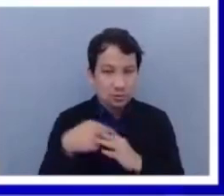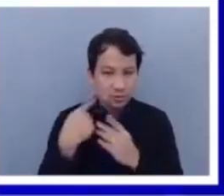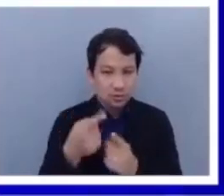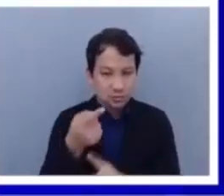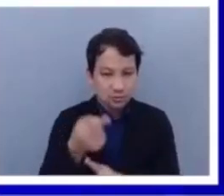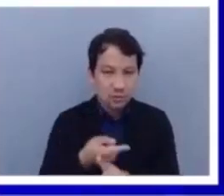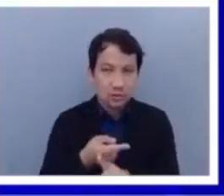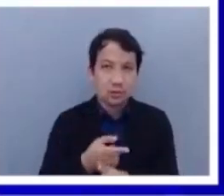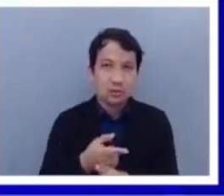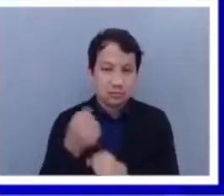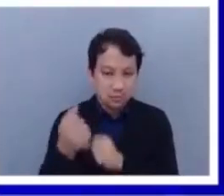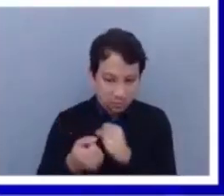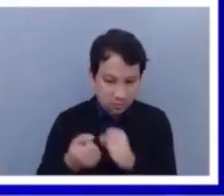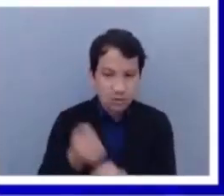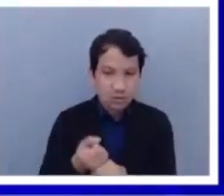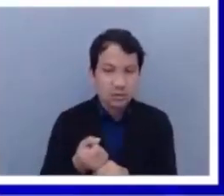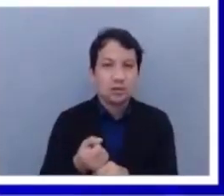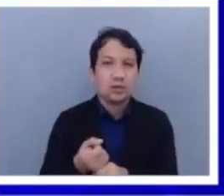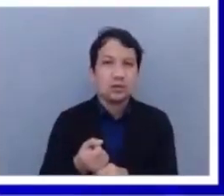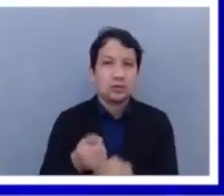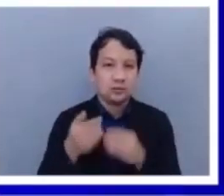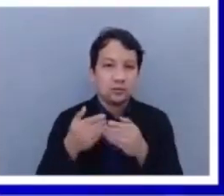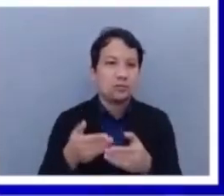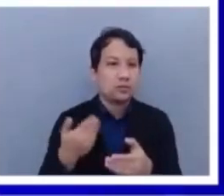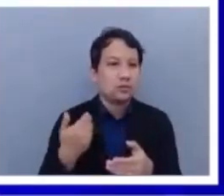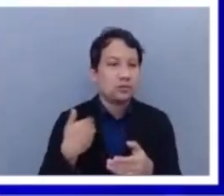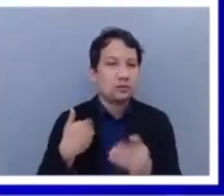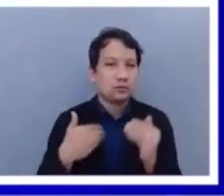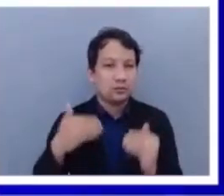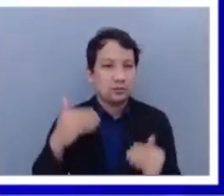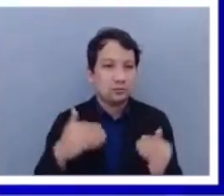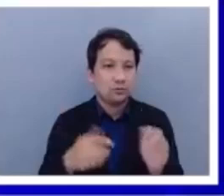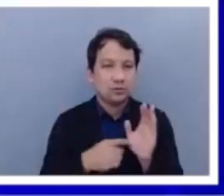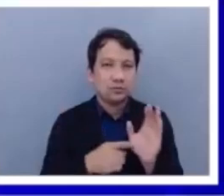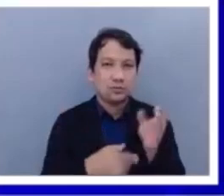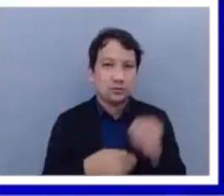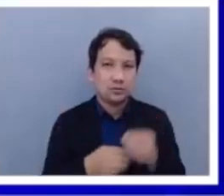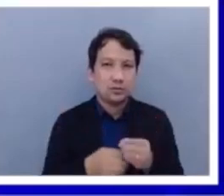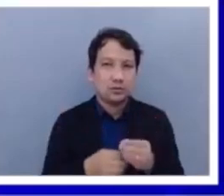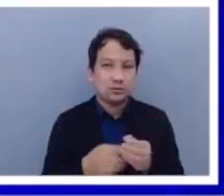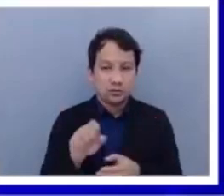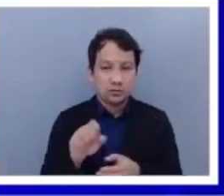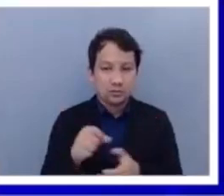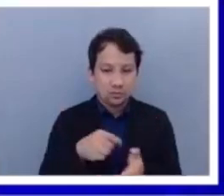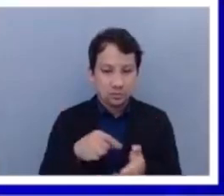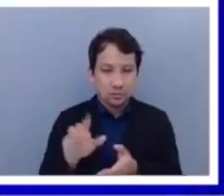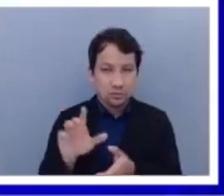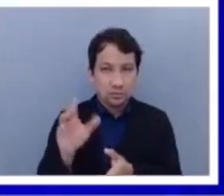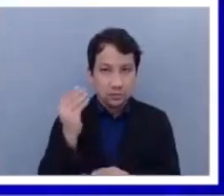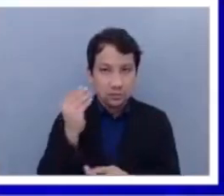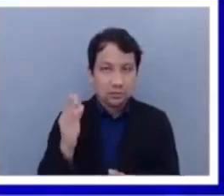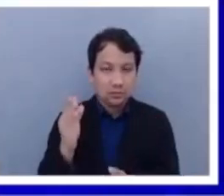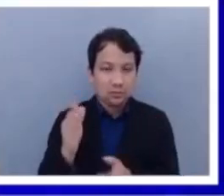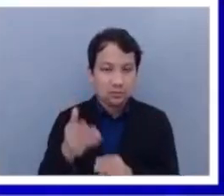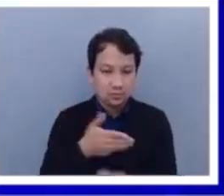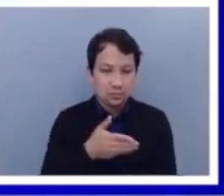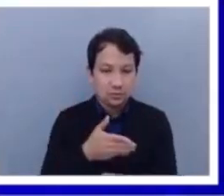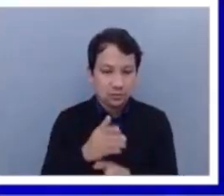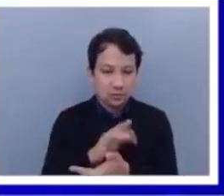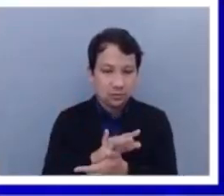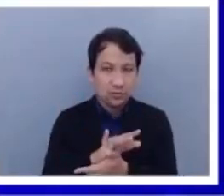year, it's still not as low ang unemployment rate compared sa pre-pandemic, which